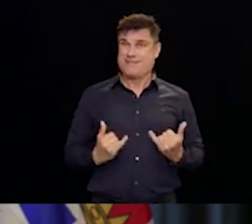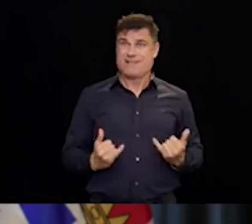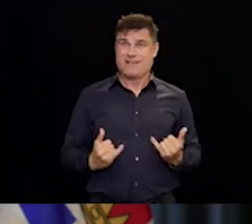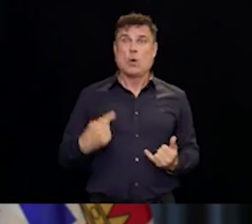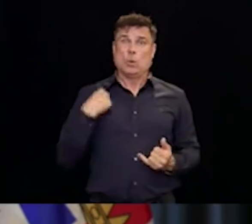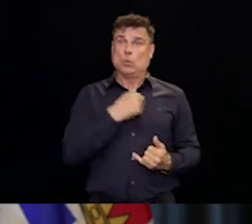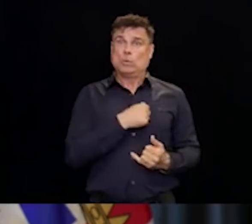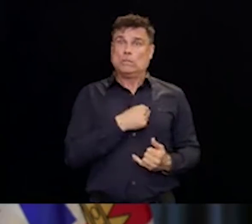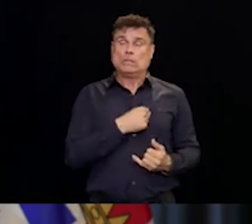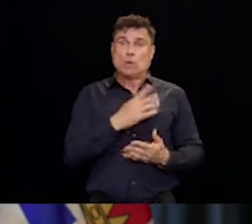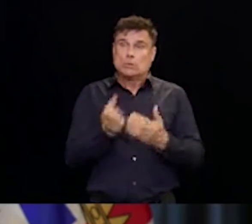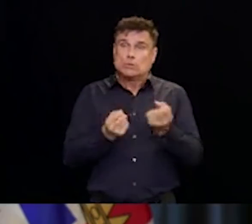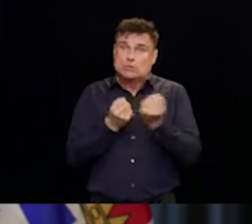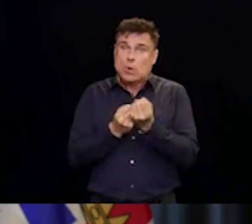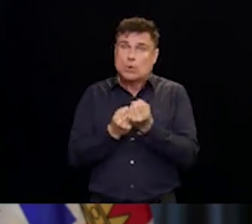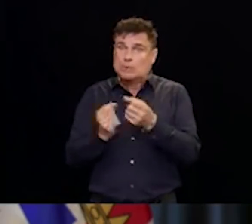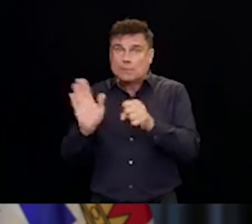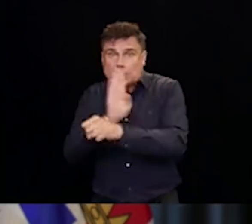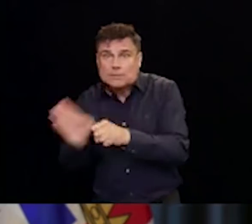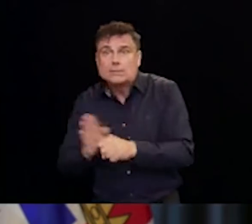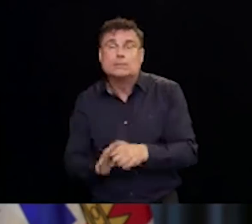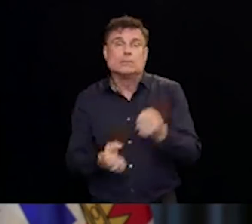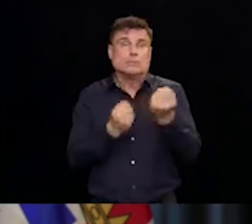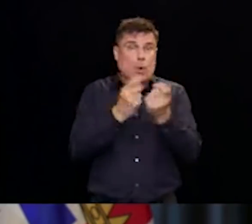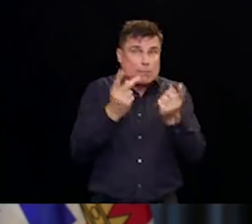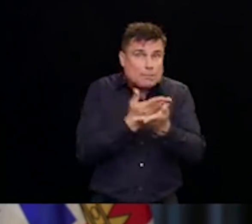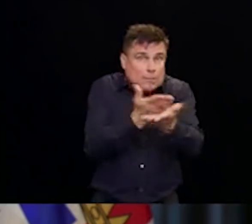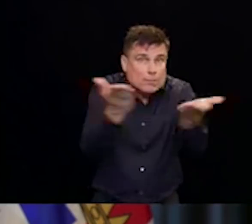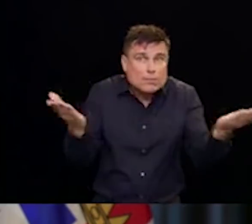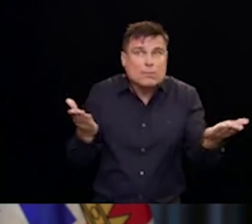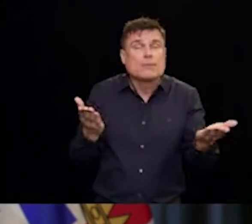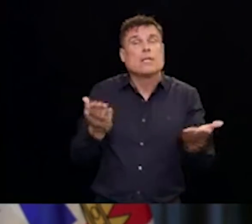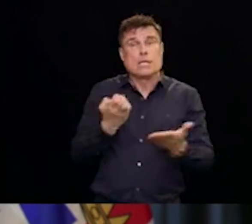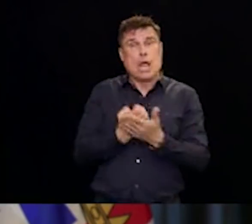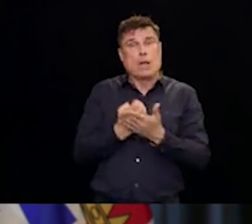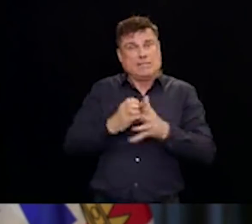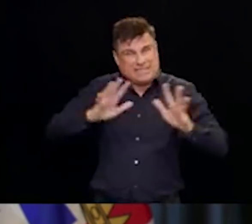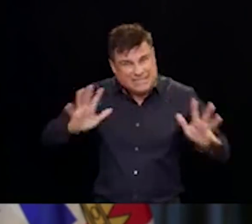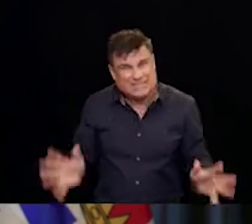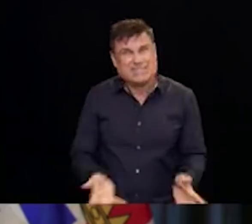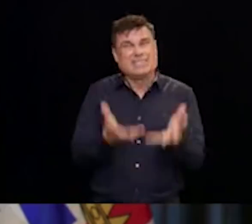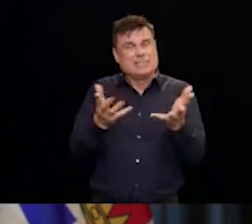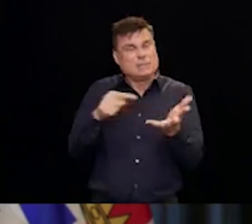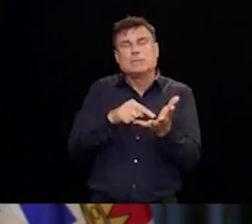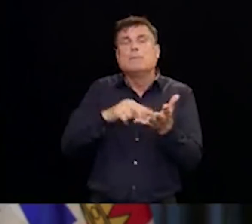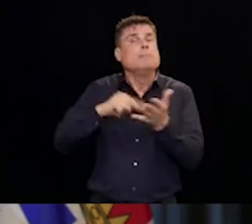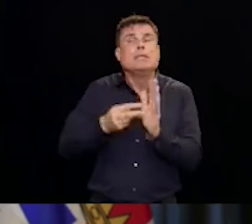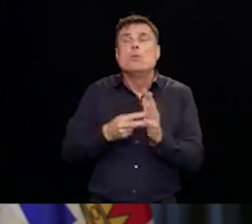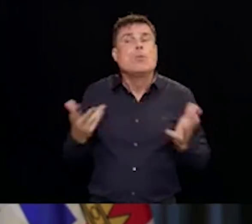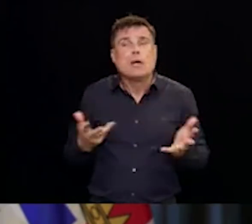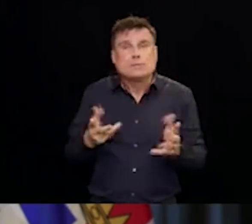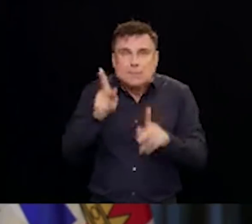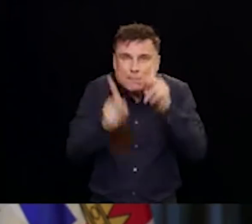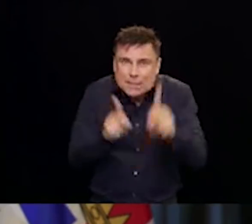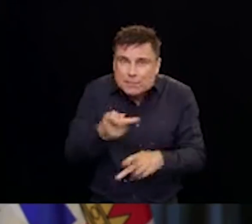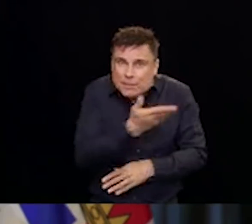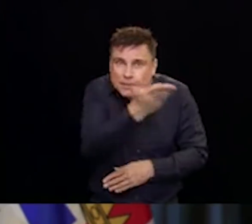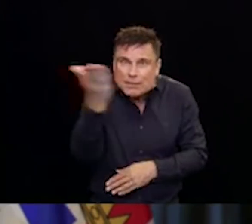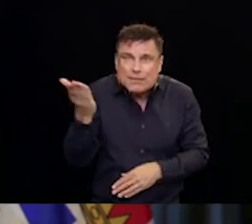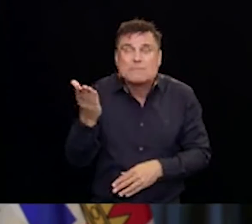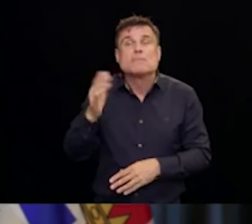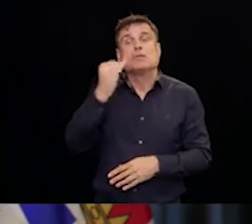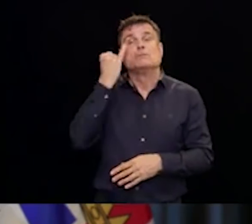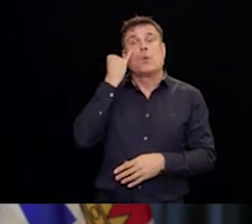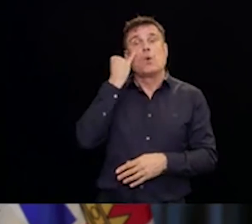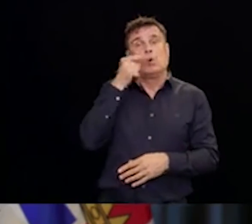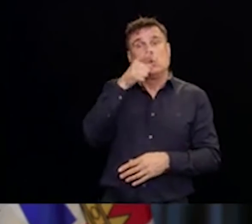people during this period. The economy is people. Whether you write the check or cash the check, you need each other. And